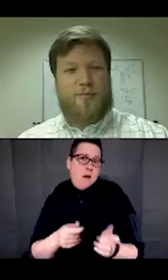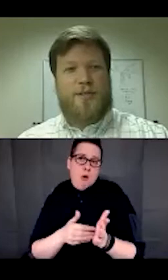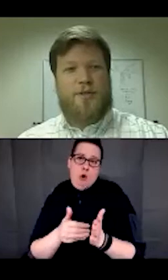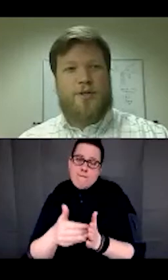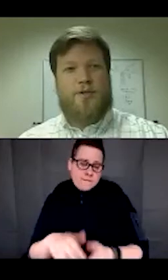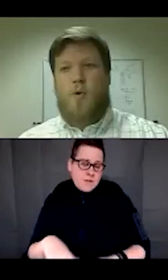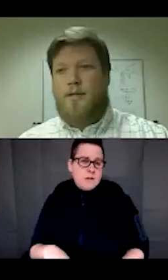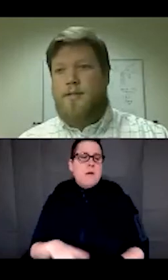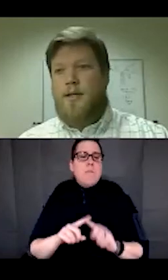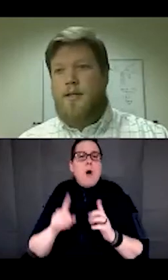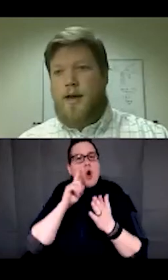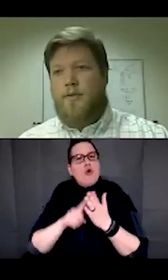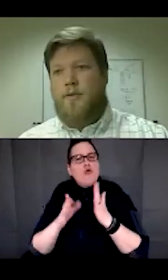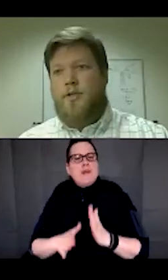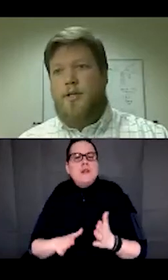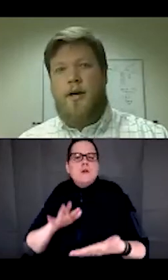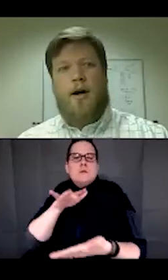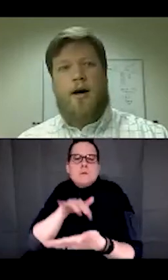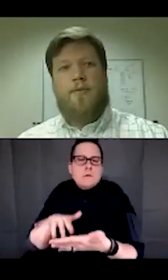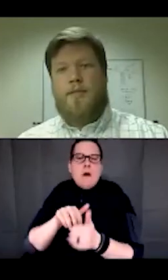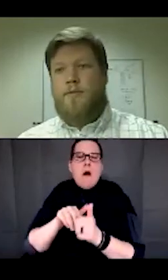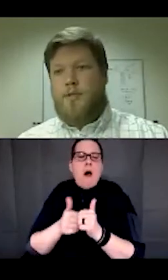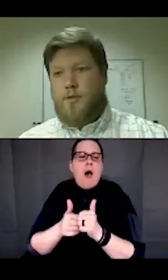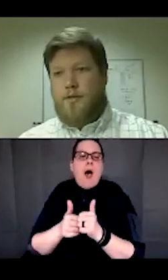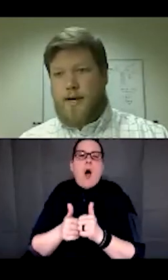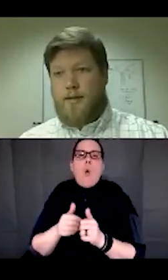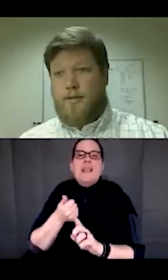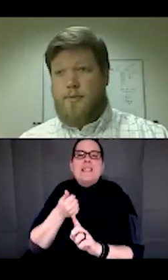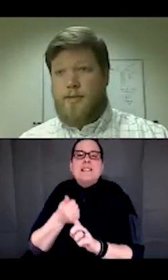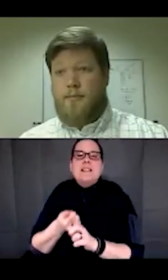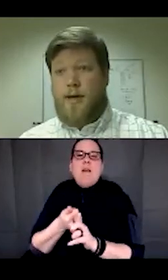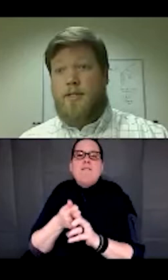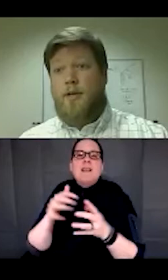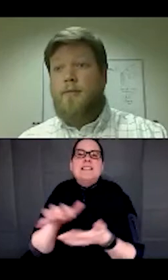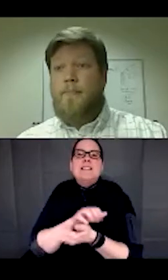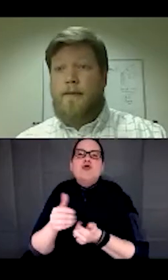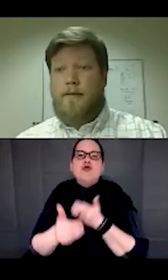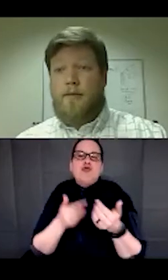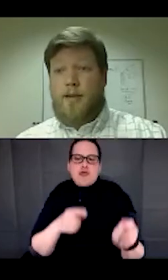some researchers wanted to study the evolution of self-destruct mechanisms in